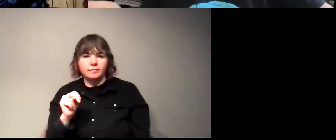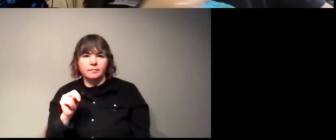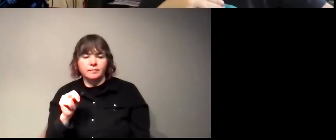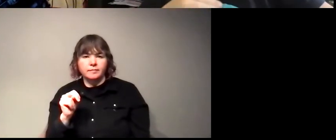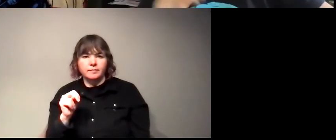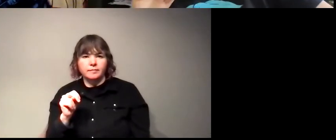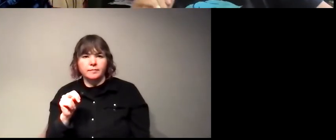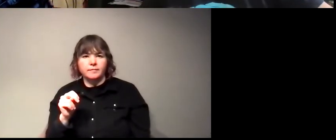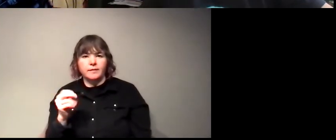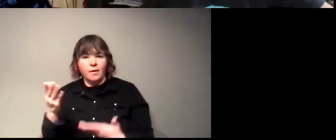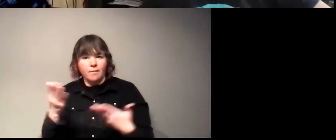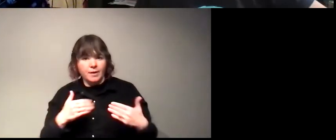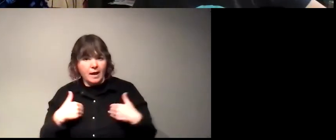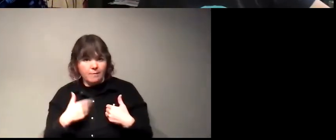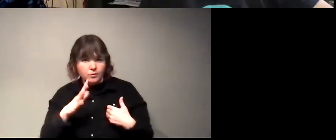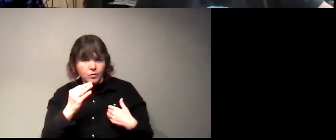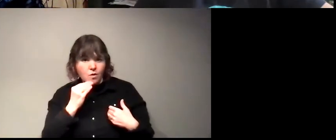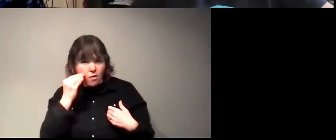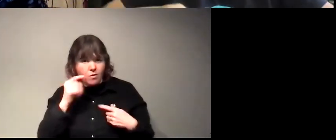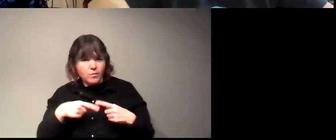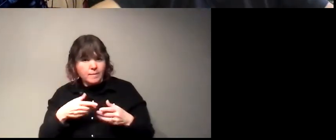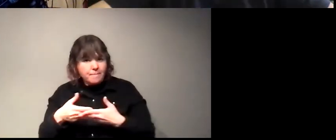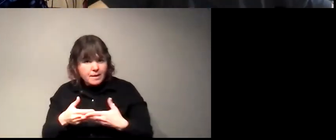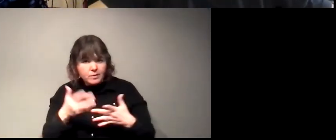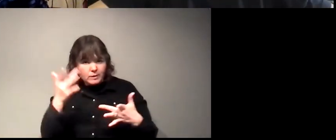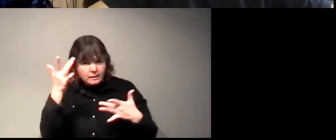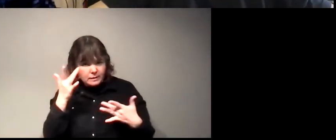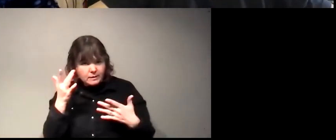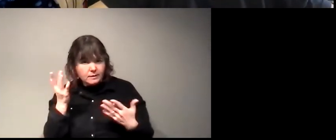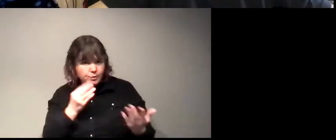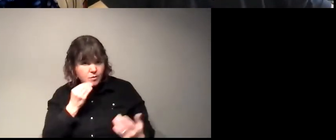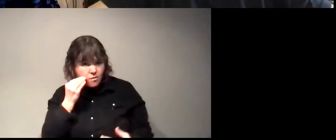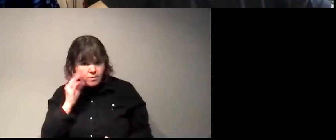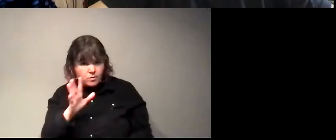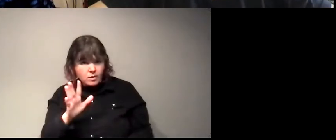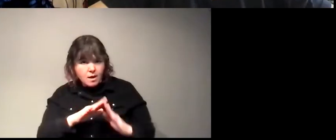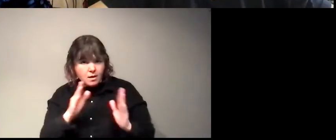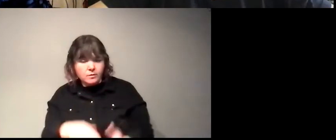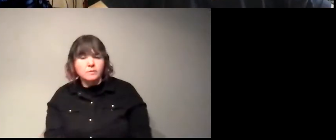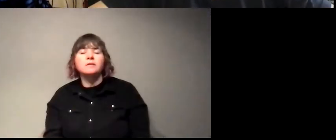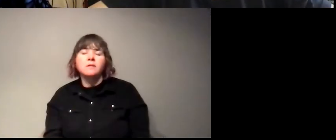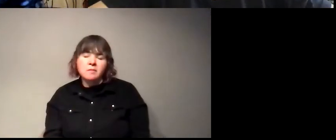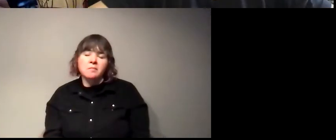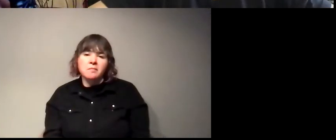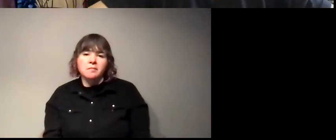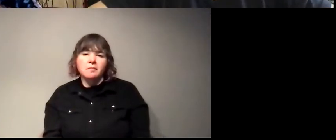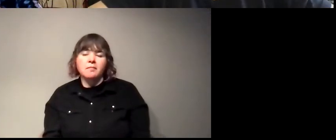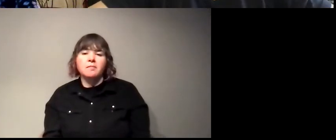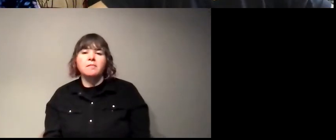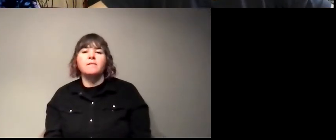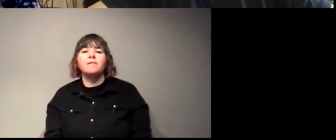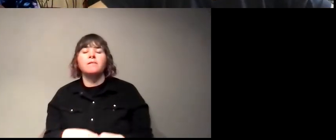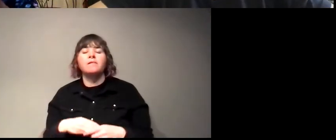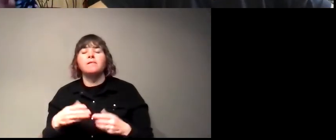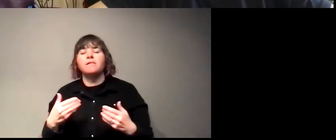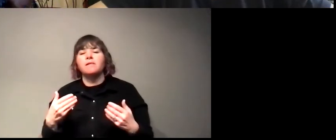the animals back to your house, like maybe when they're babies or when they're sick or? So, yeah, there are instances in which some animals